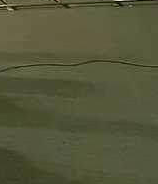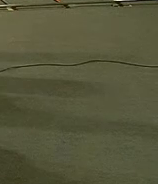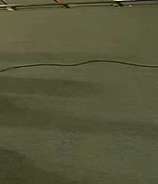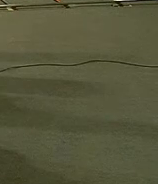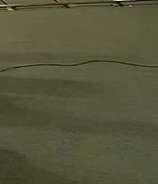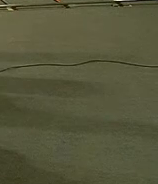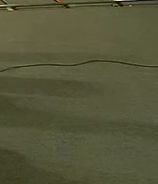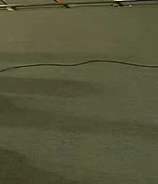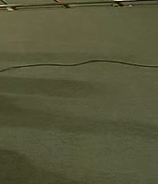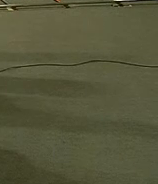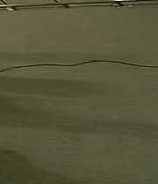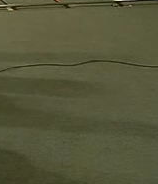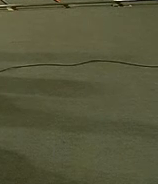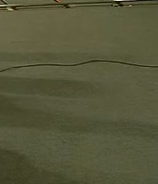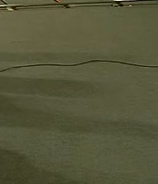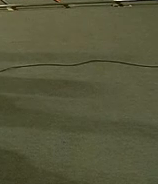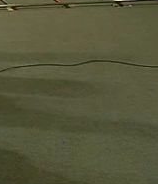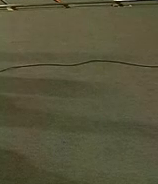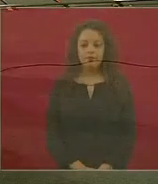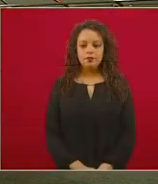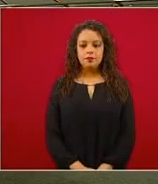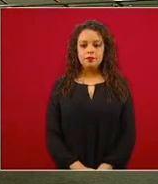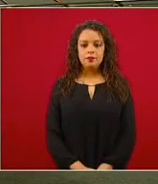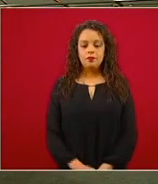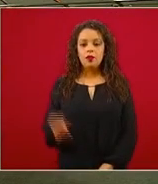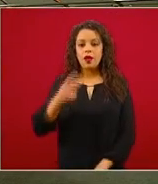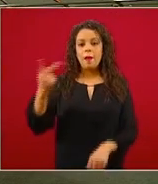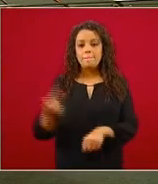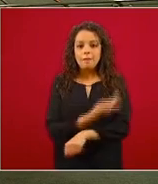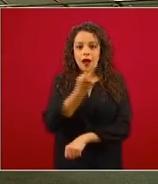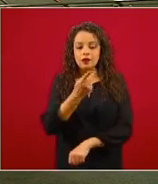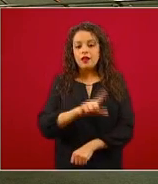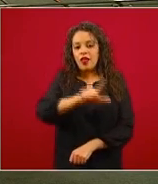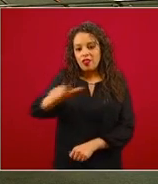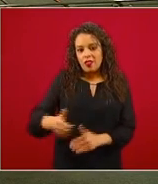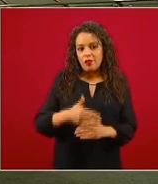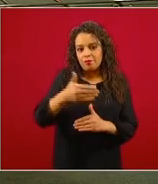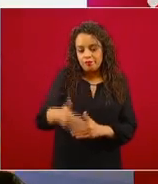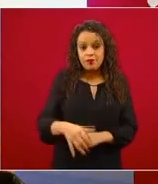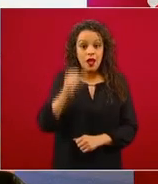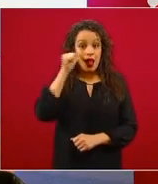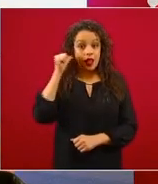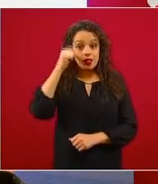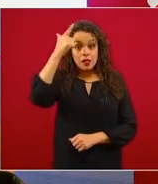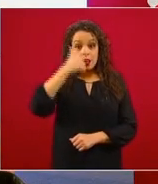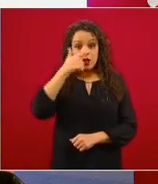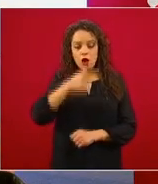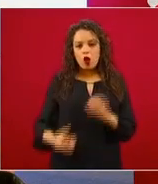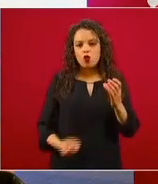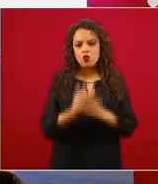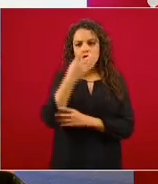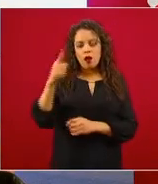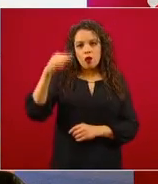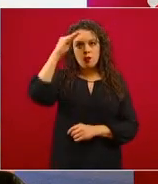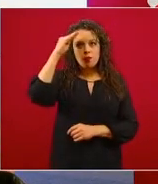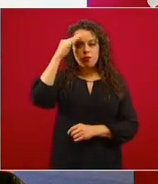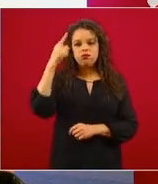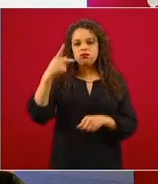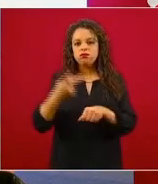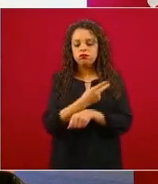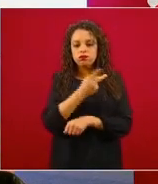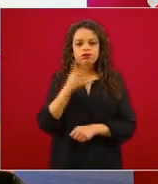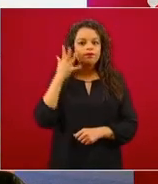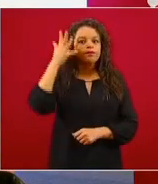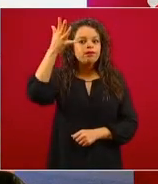have a better recognition of what will come next. Last night we were handed a